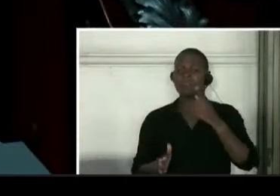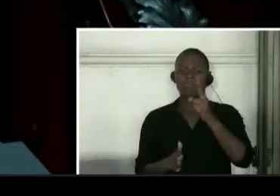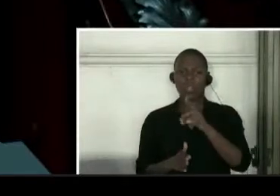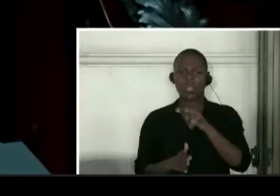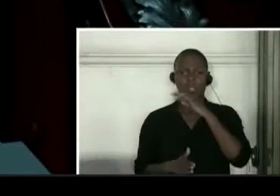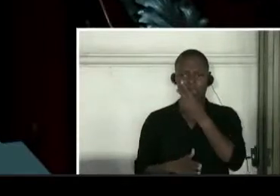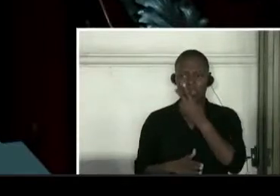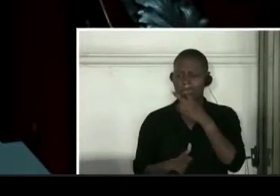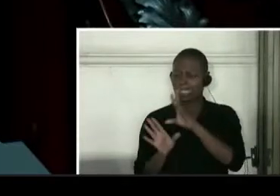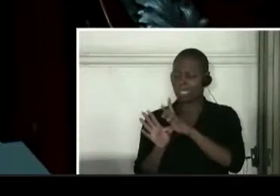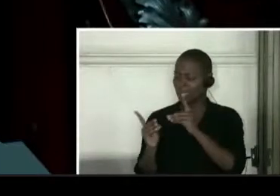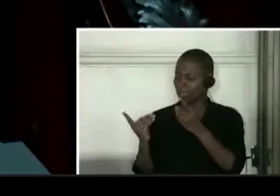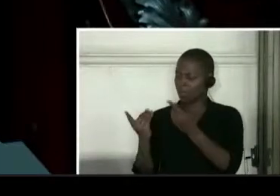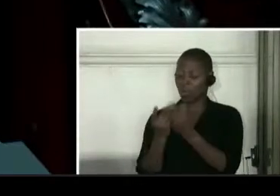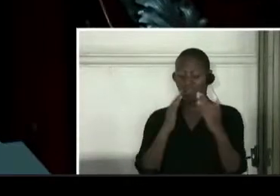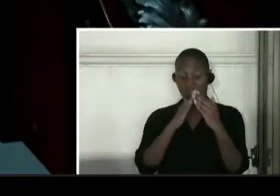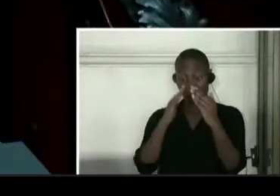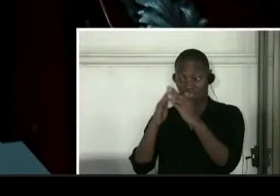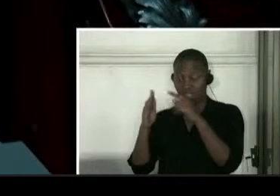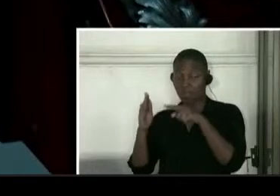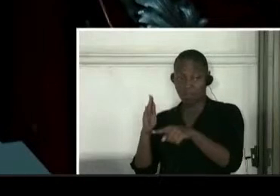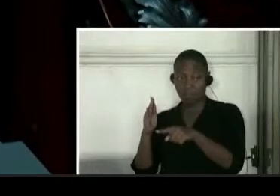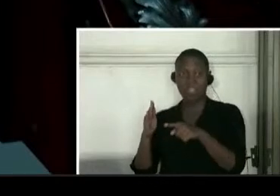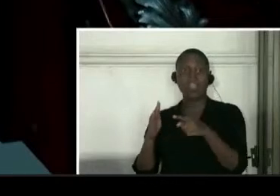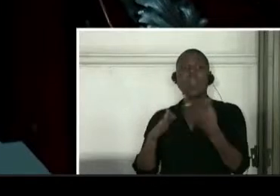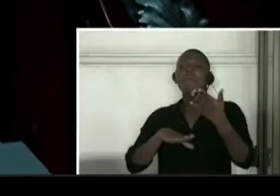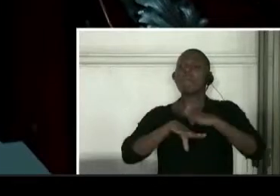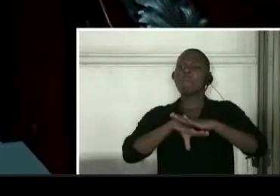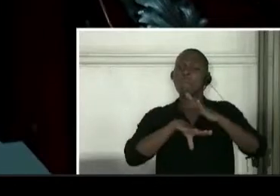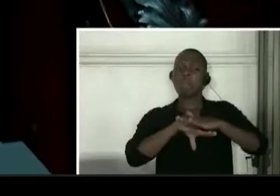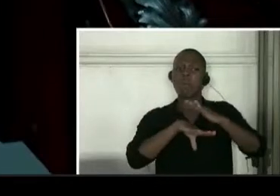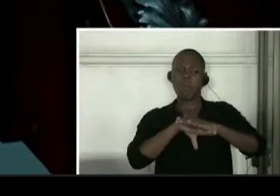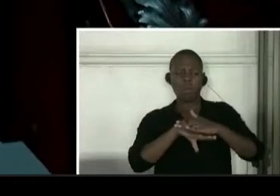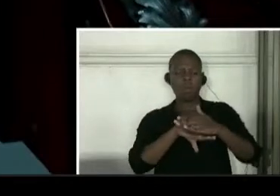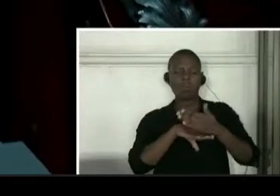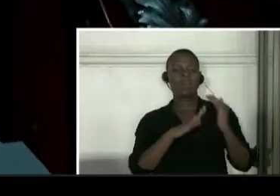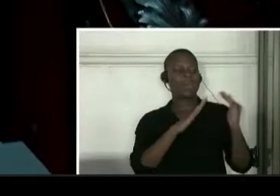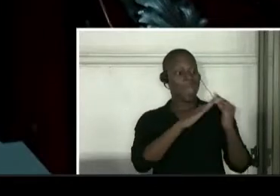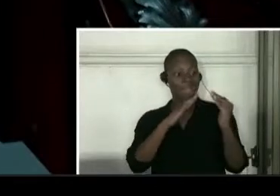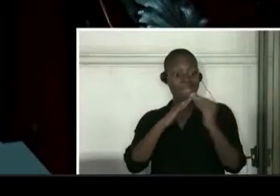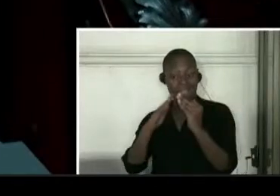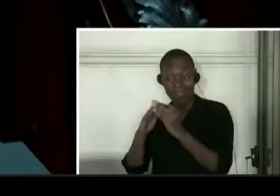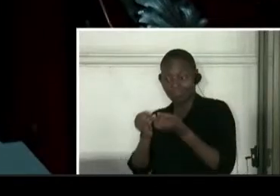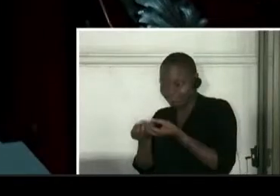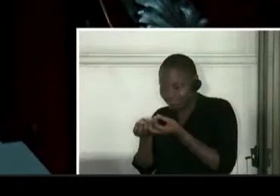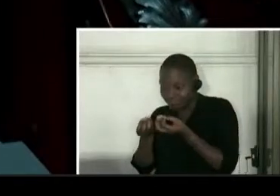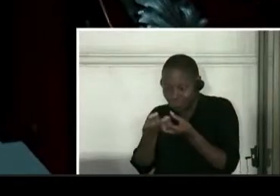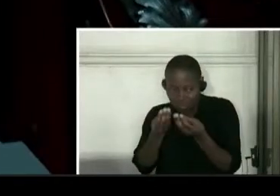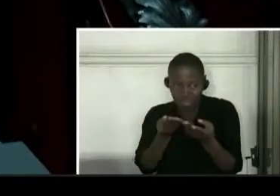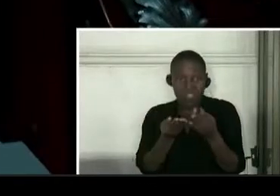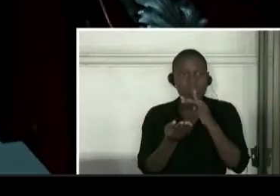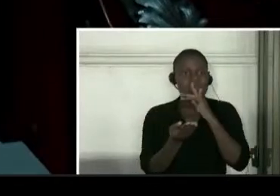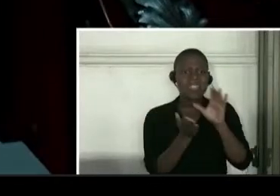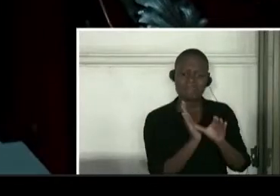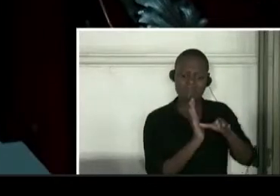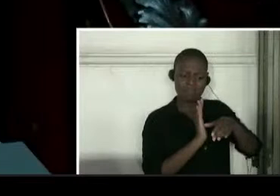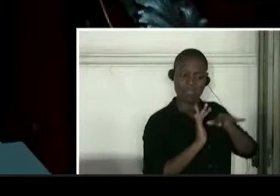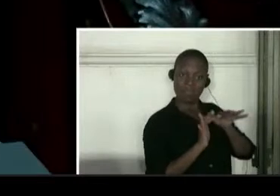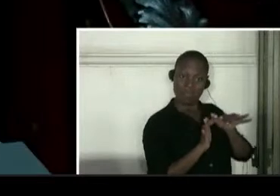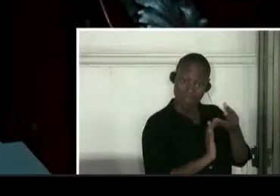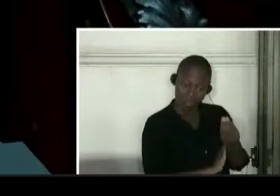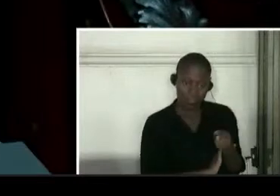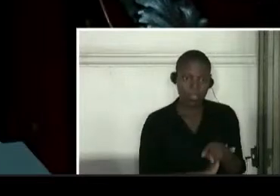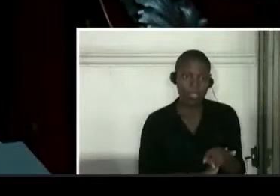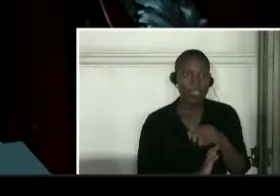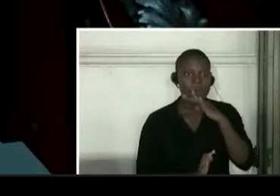to see the Department of Human Settlements allocating more houses to the people living with disabilities, as